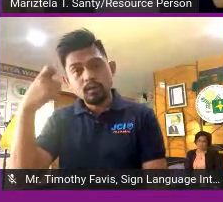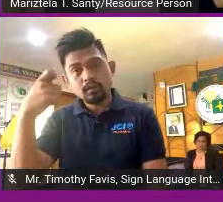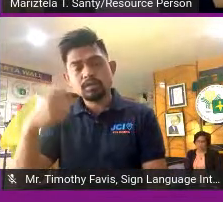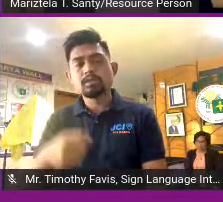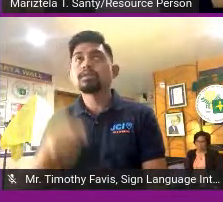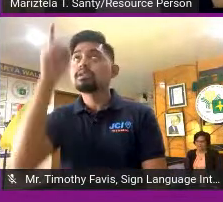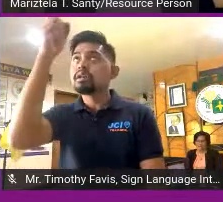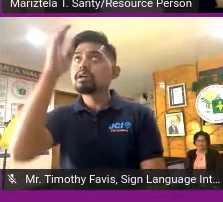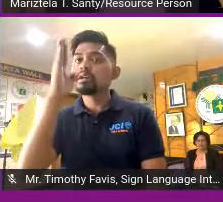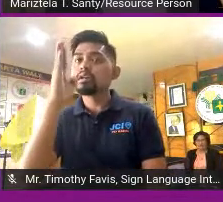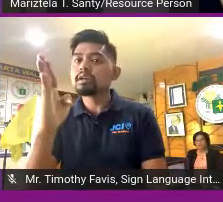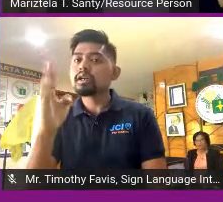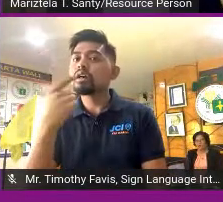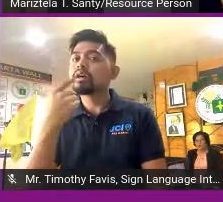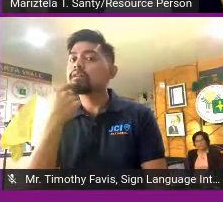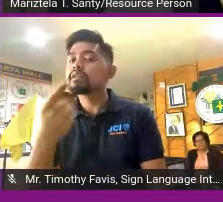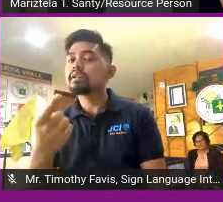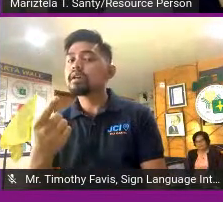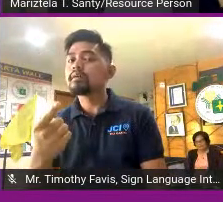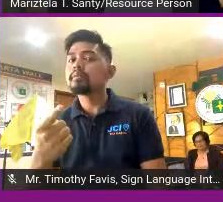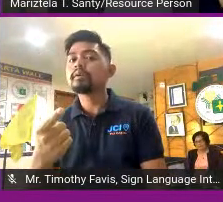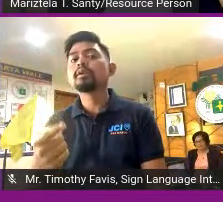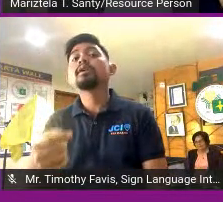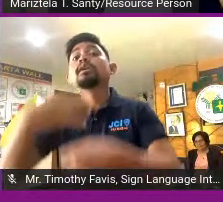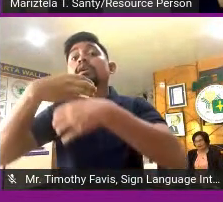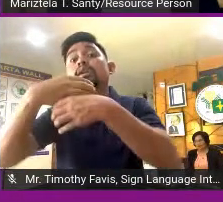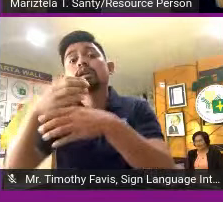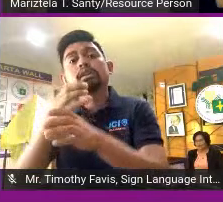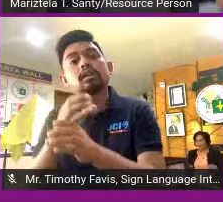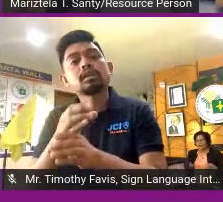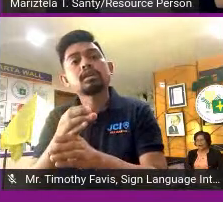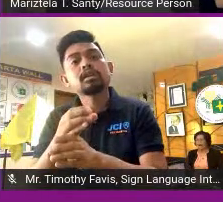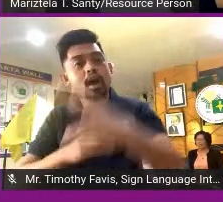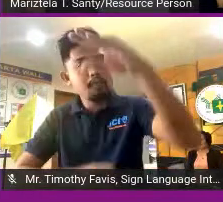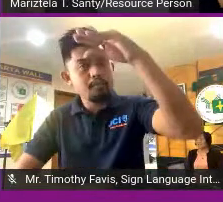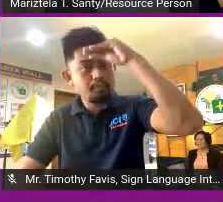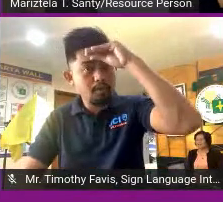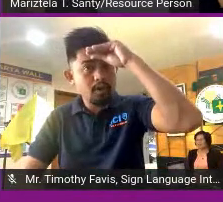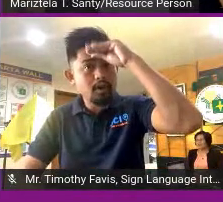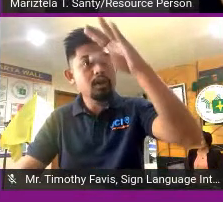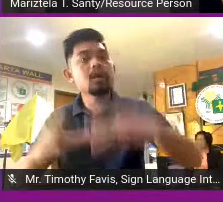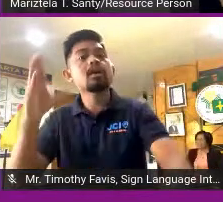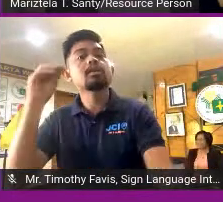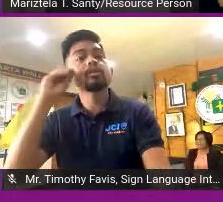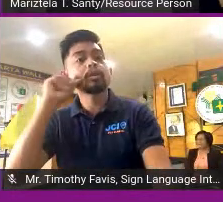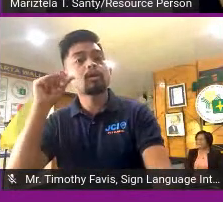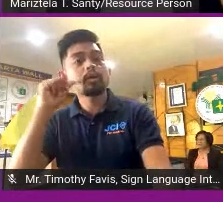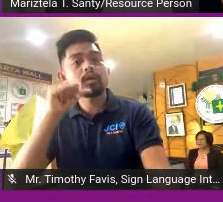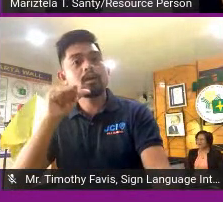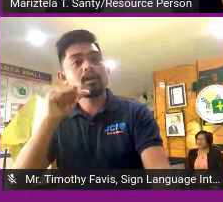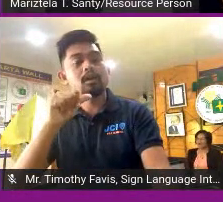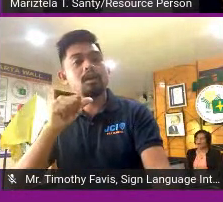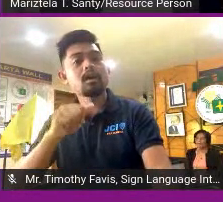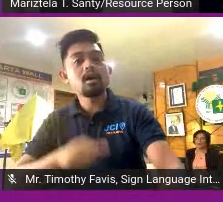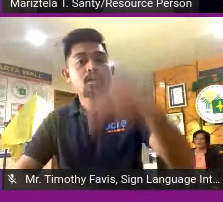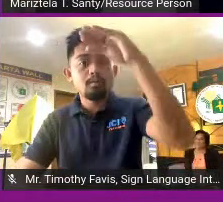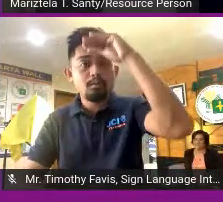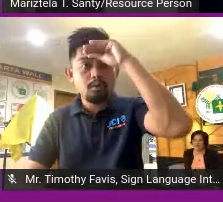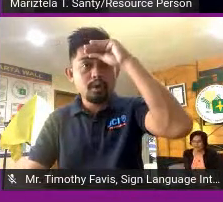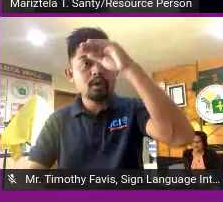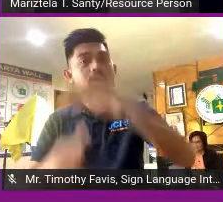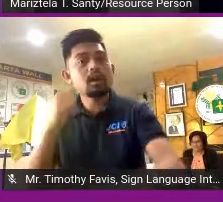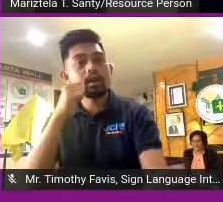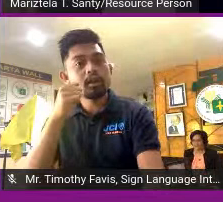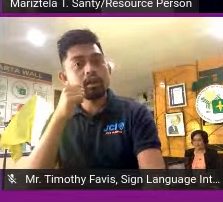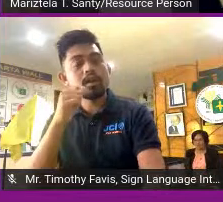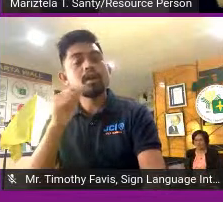and women, boys and girls. So we should have it is a must that we should have a